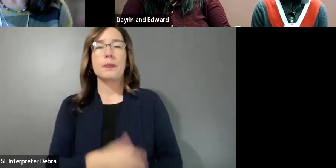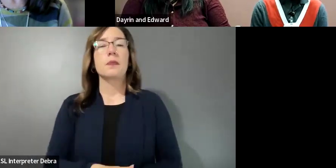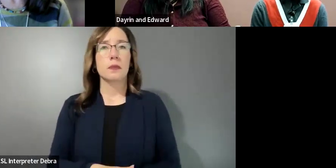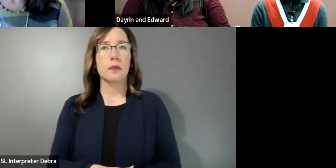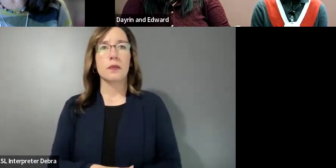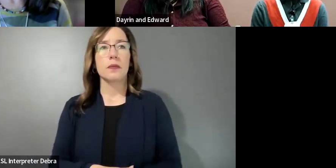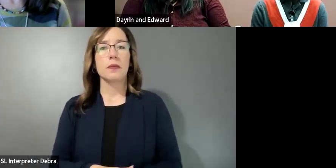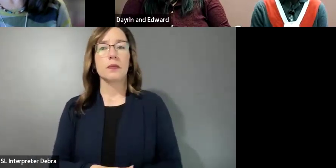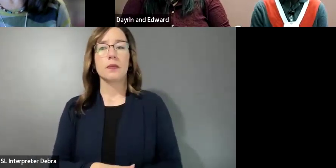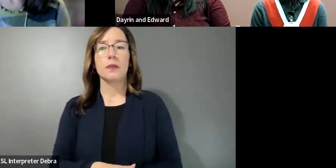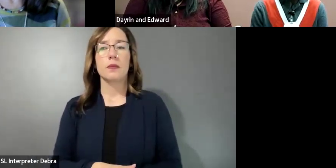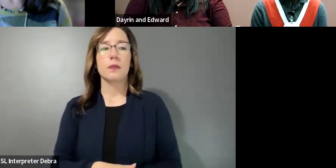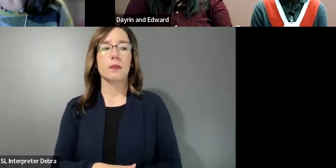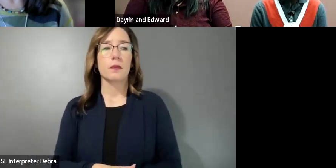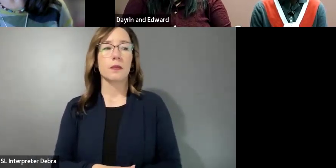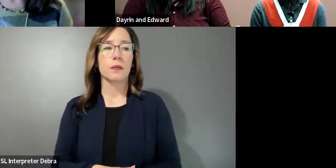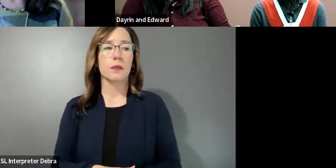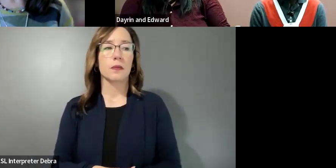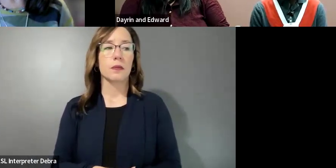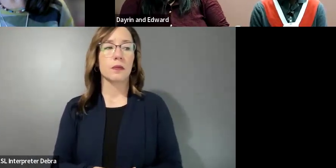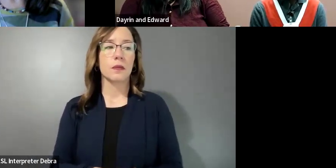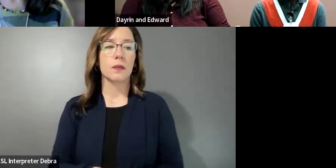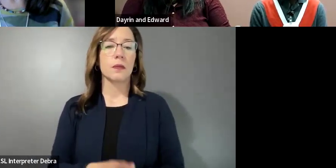and what I